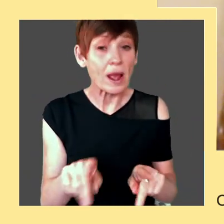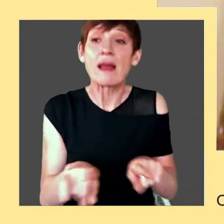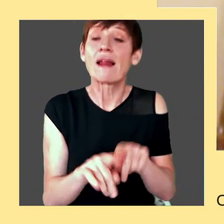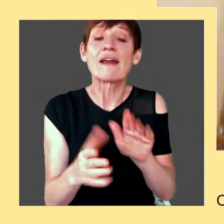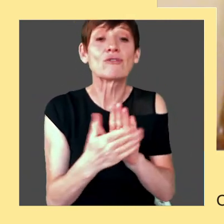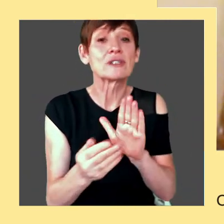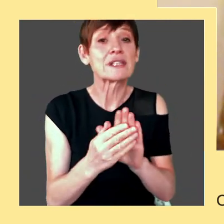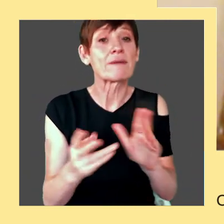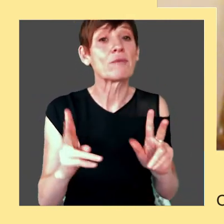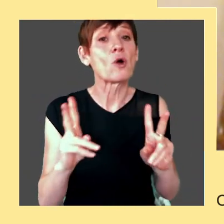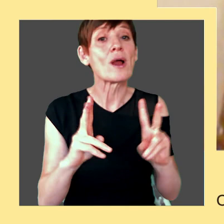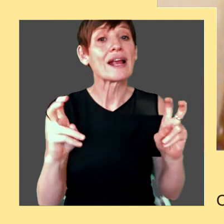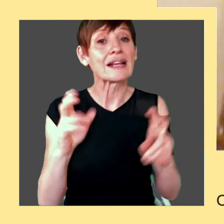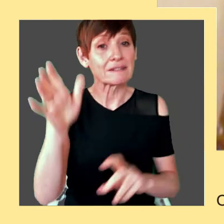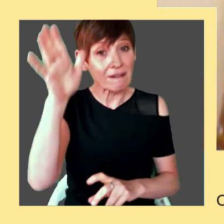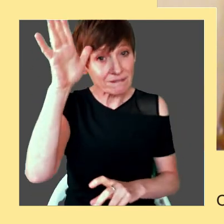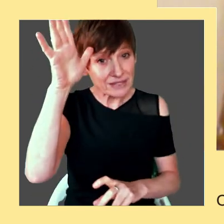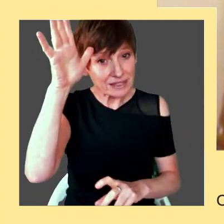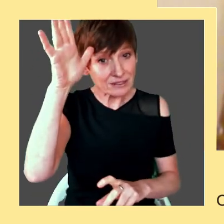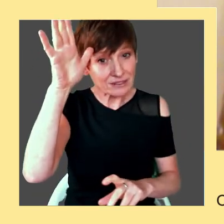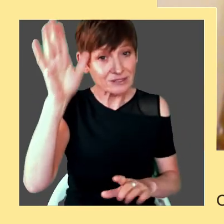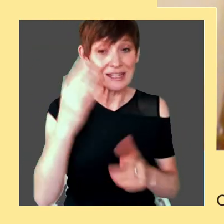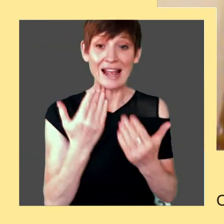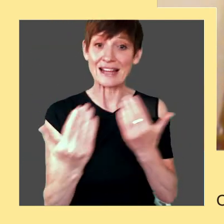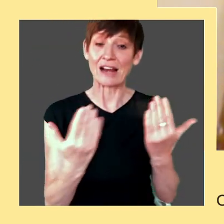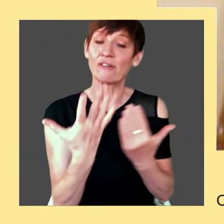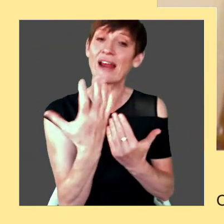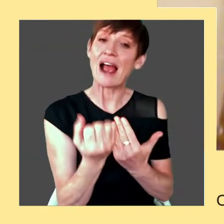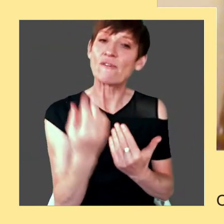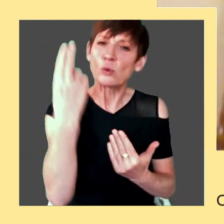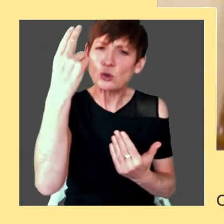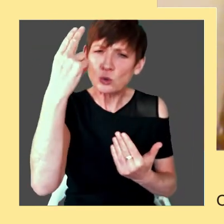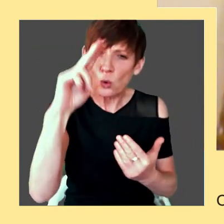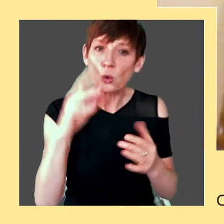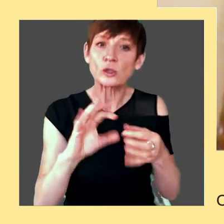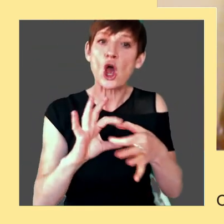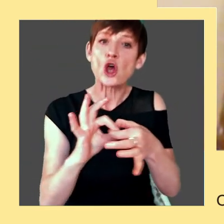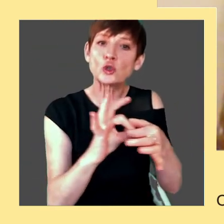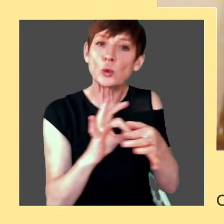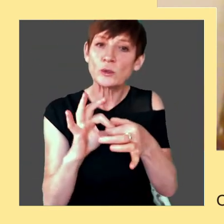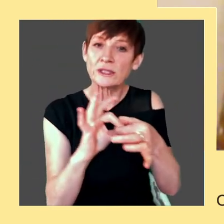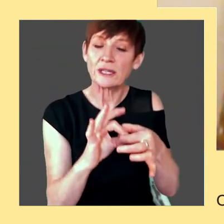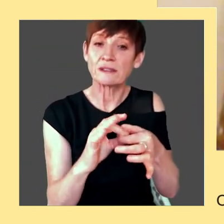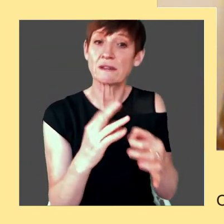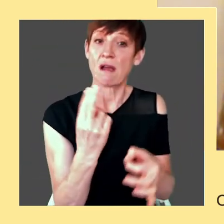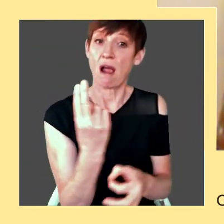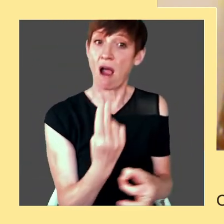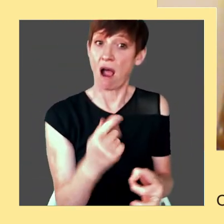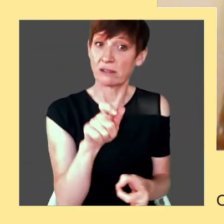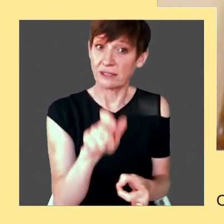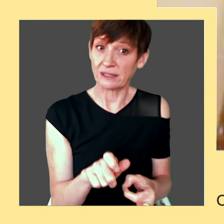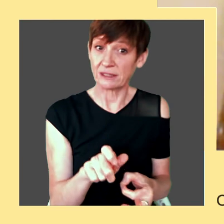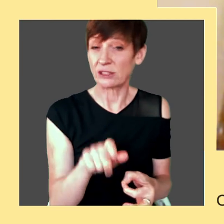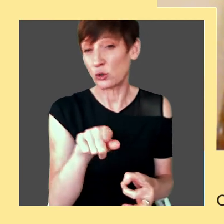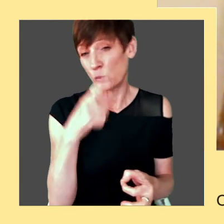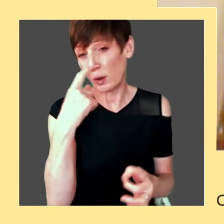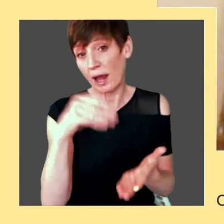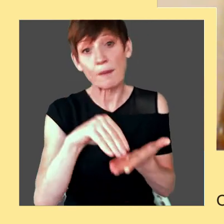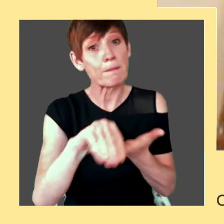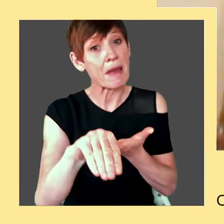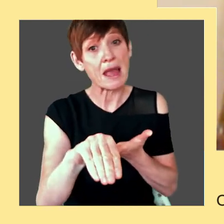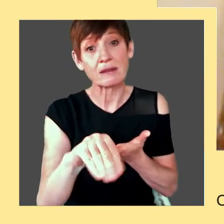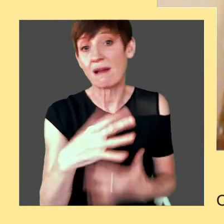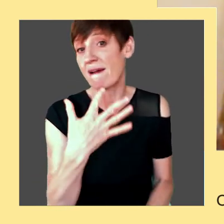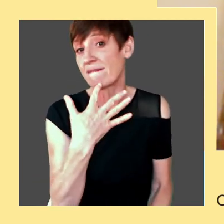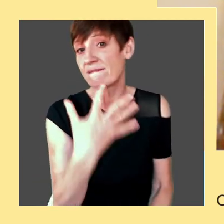has got something called associate artist. You can be just paying £5 per